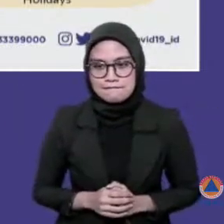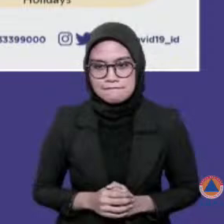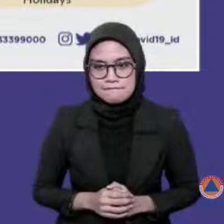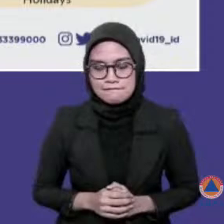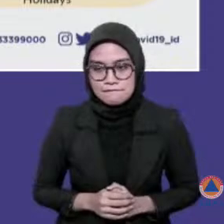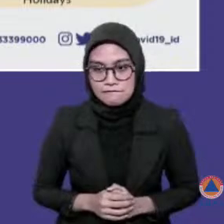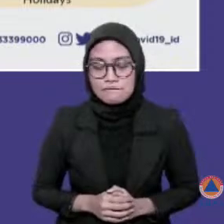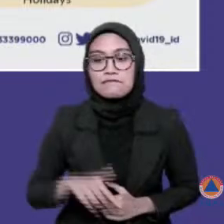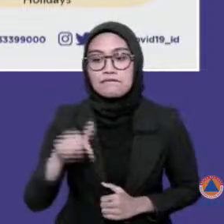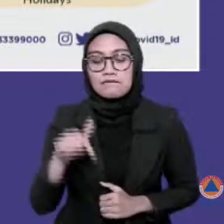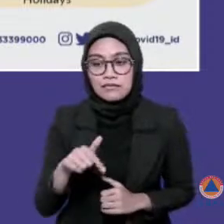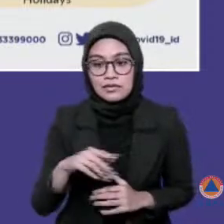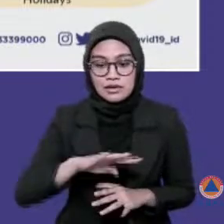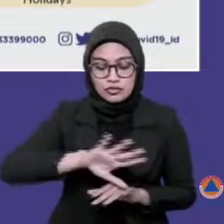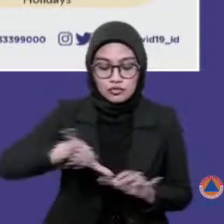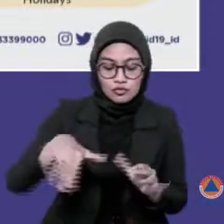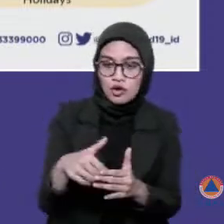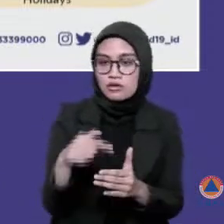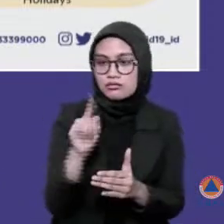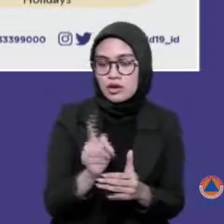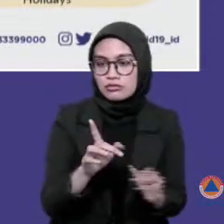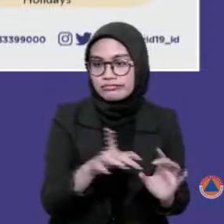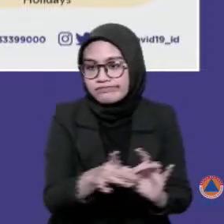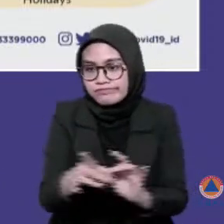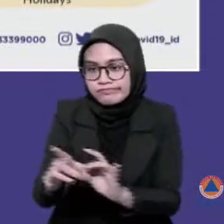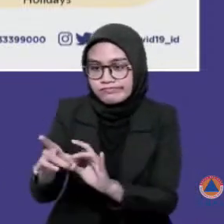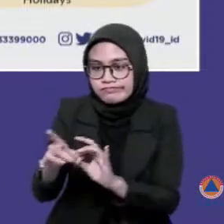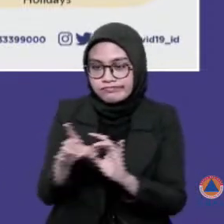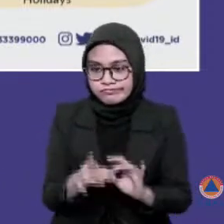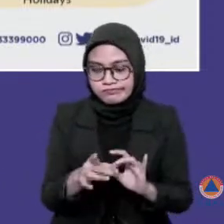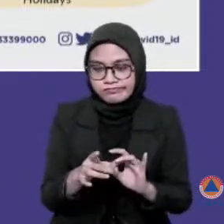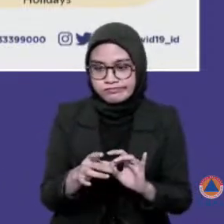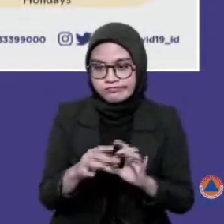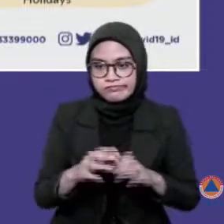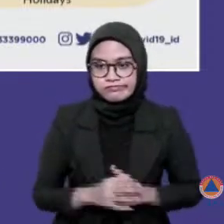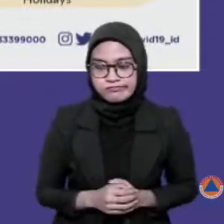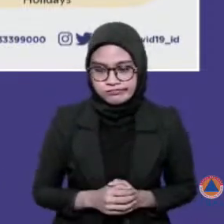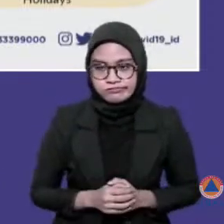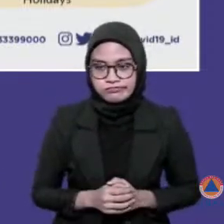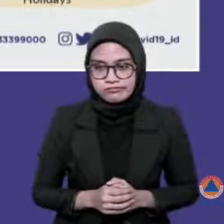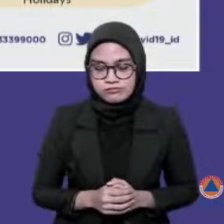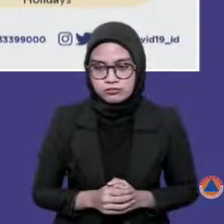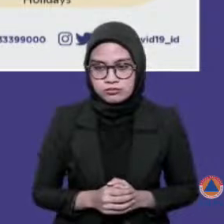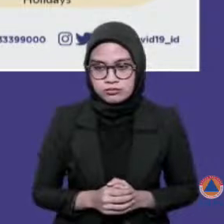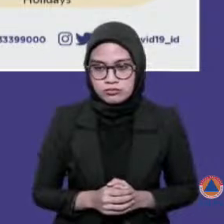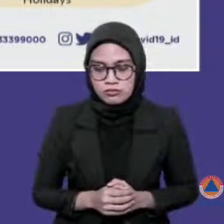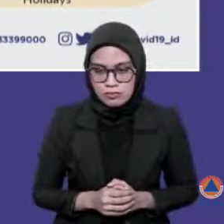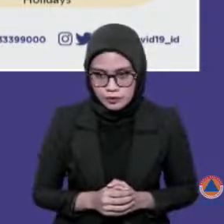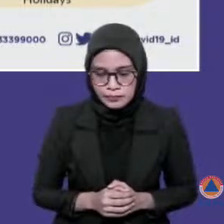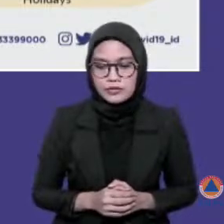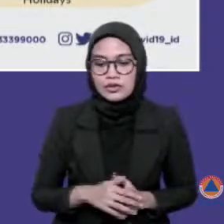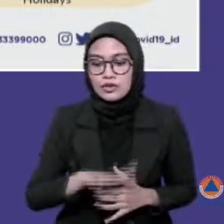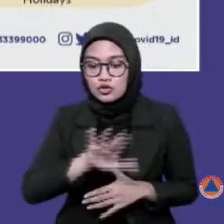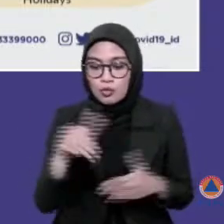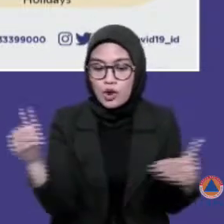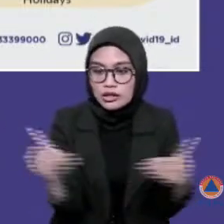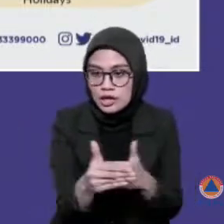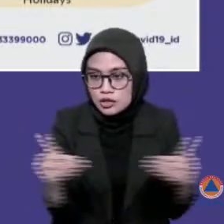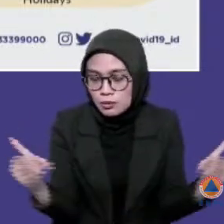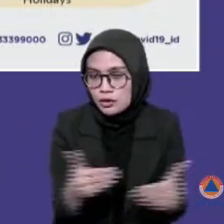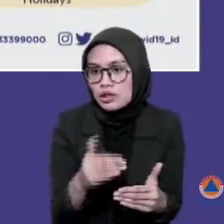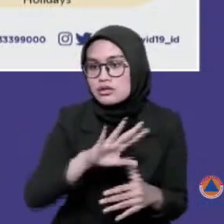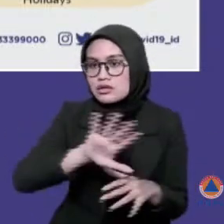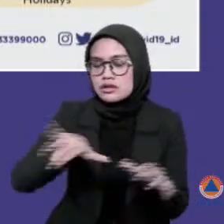command was established in the respective regions by the implementing agency for the transportation sector,